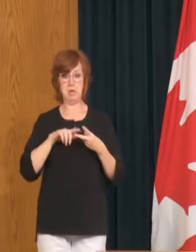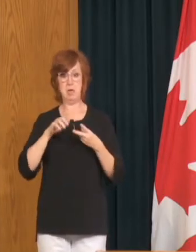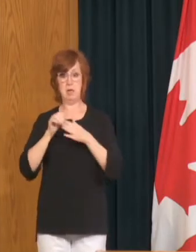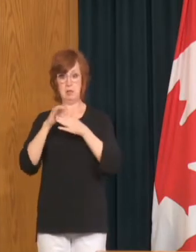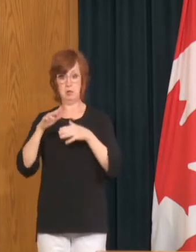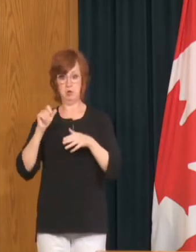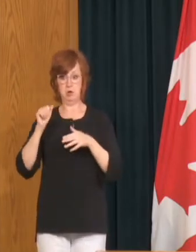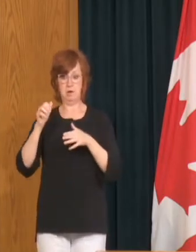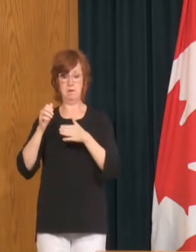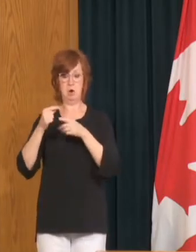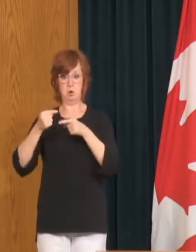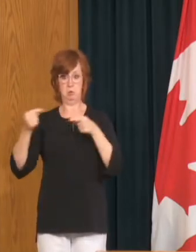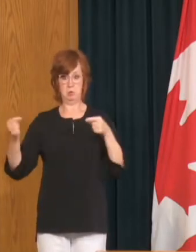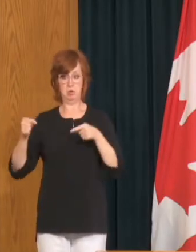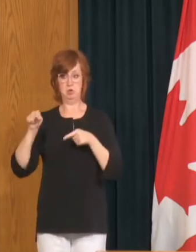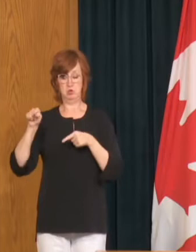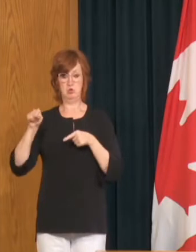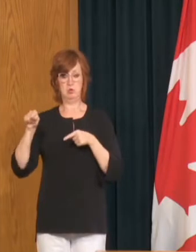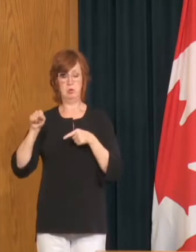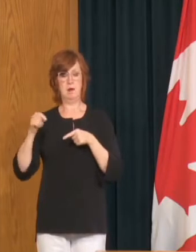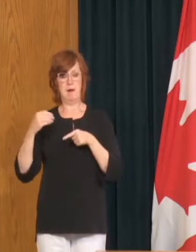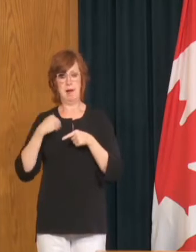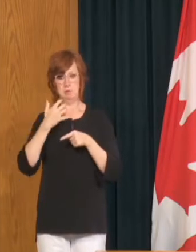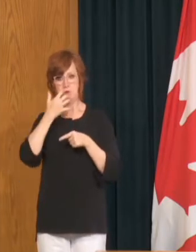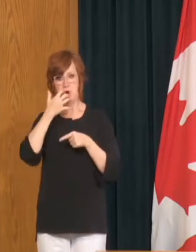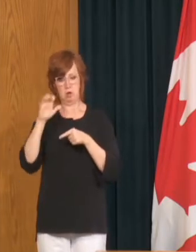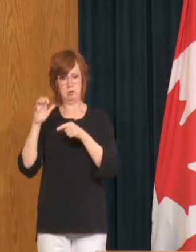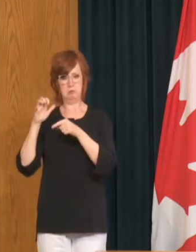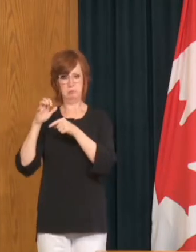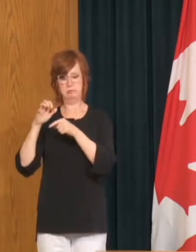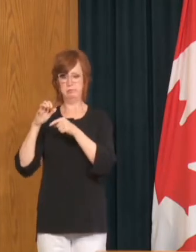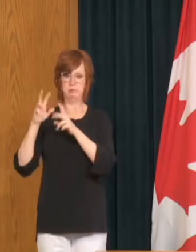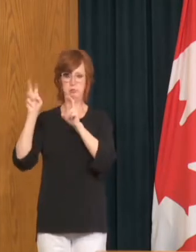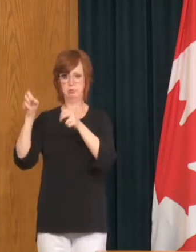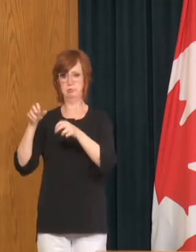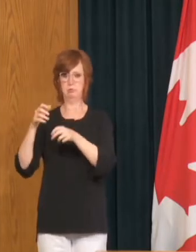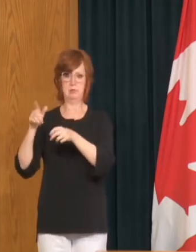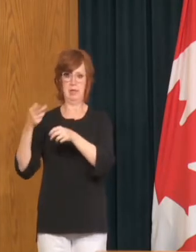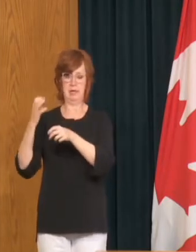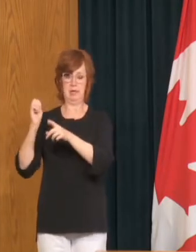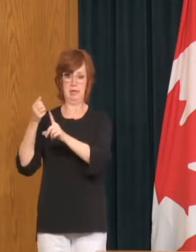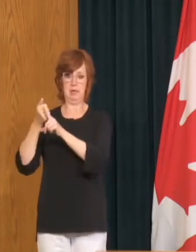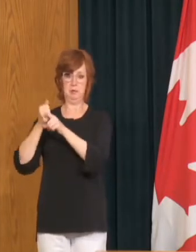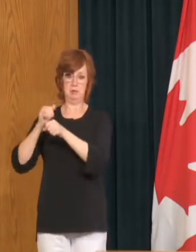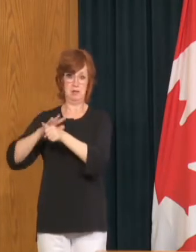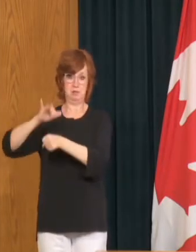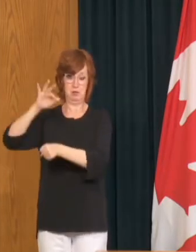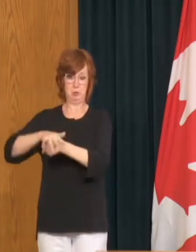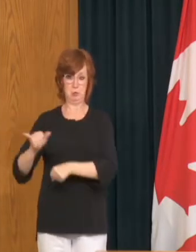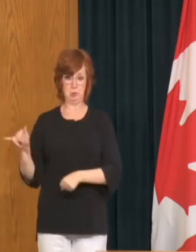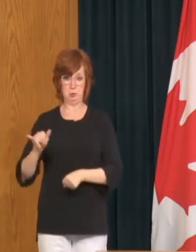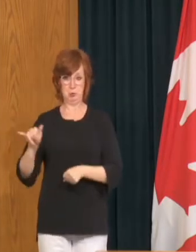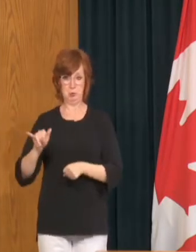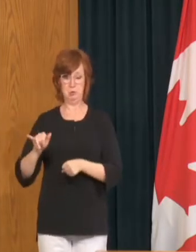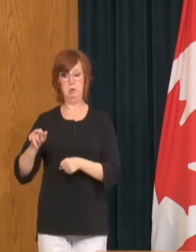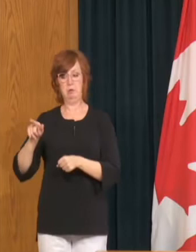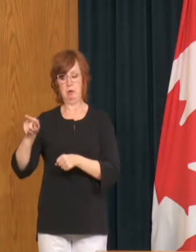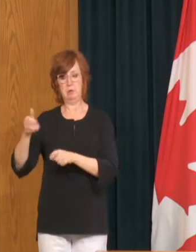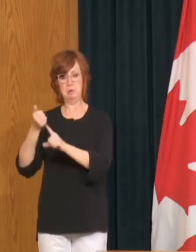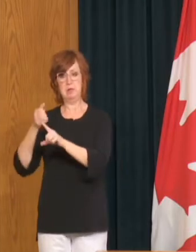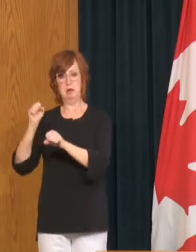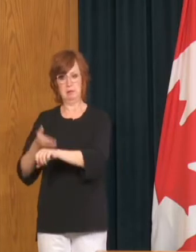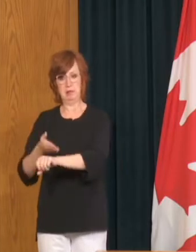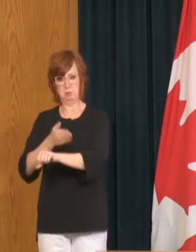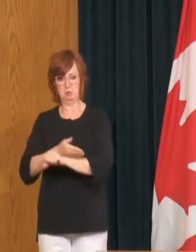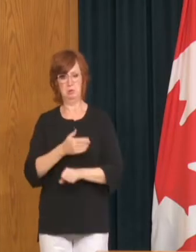embroiled in his own controversy this session with his conduct. I think there's room for both of us to strive to be better.